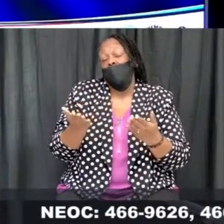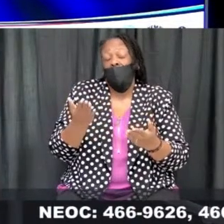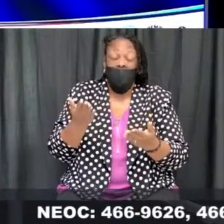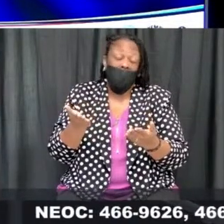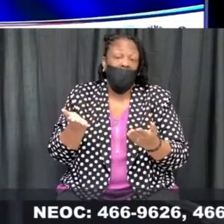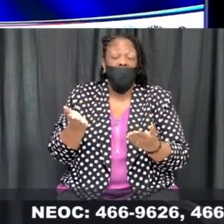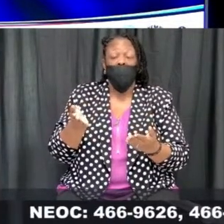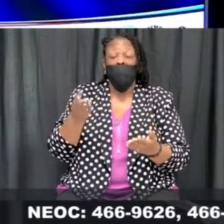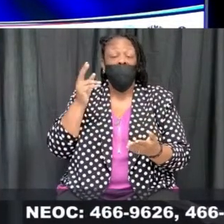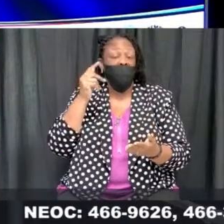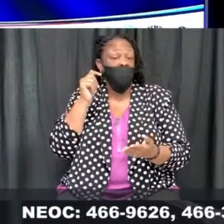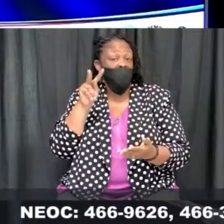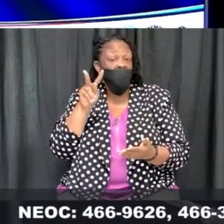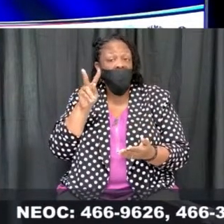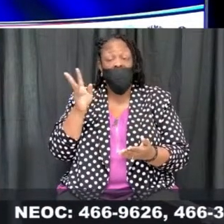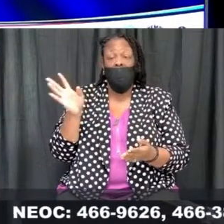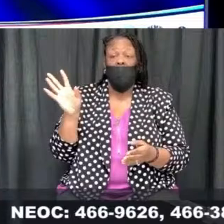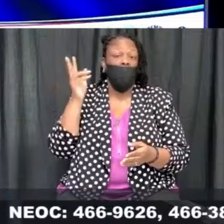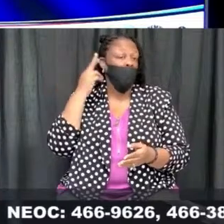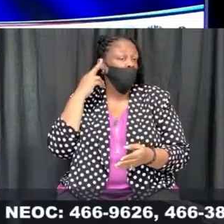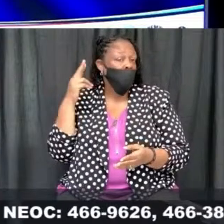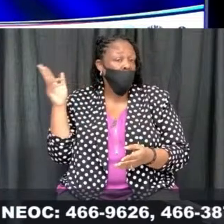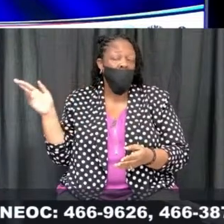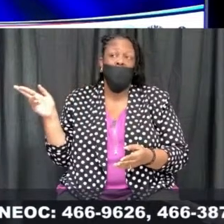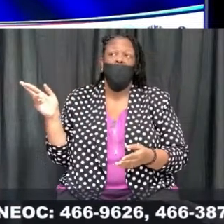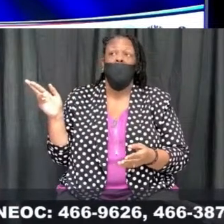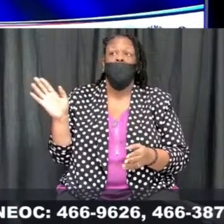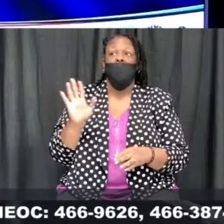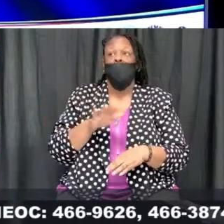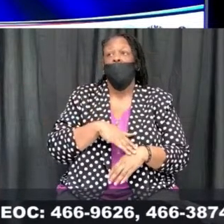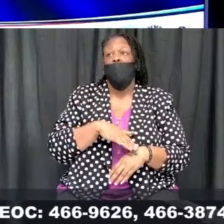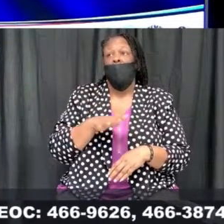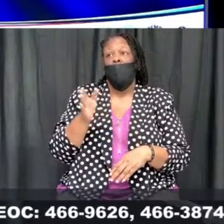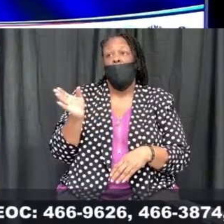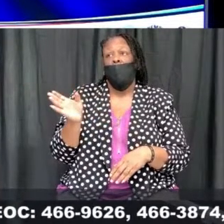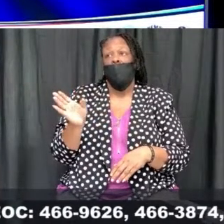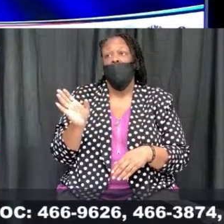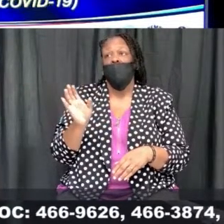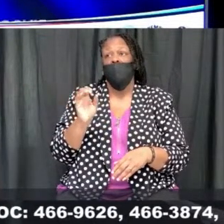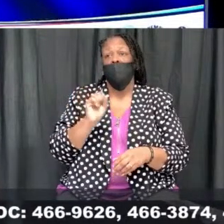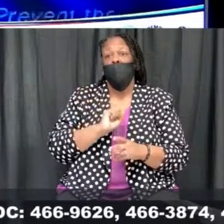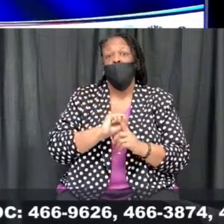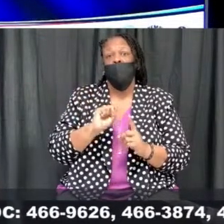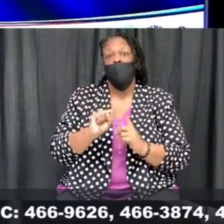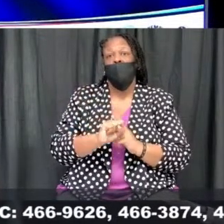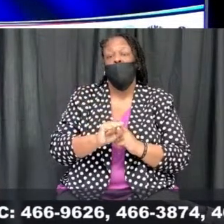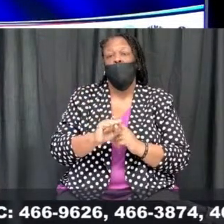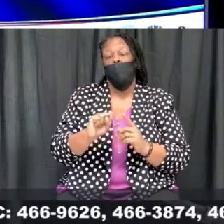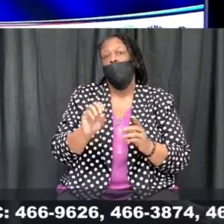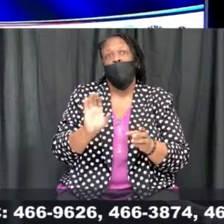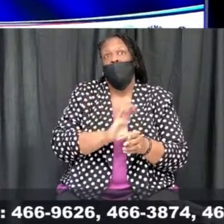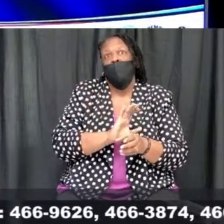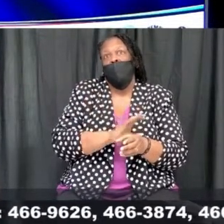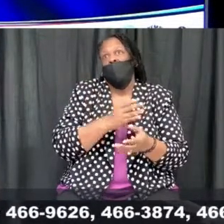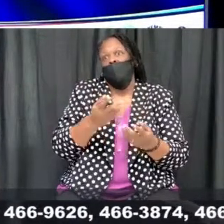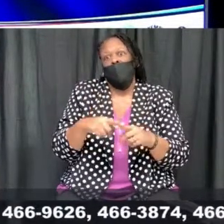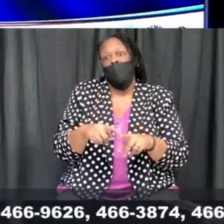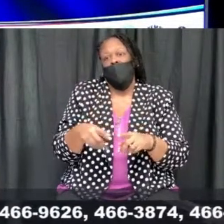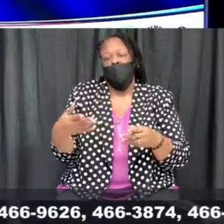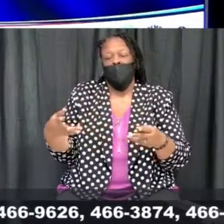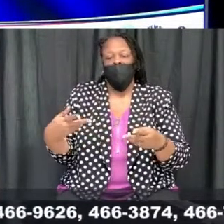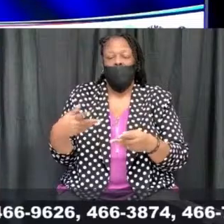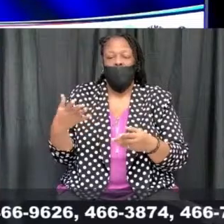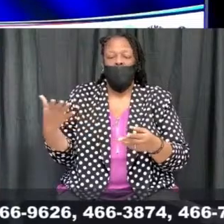us via television, via radio, or via social media. Thank you very much